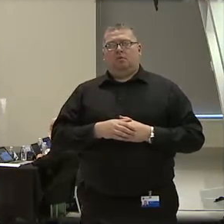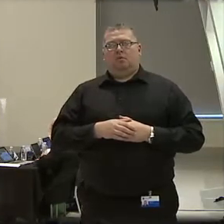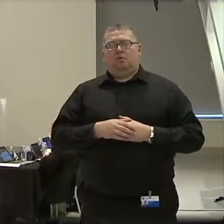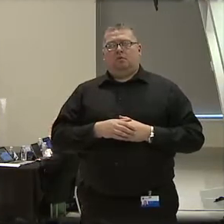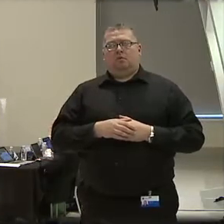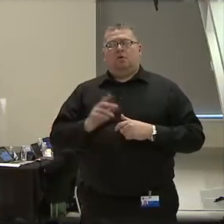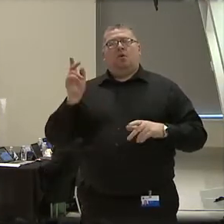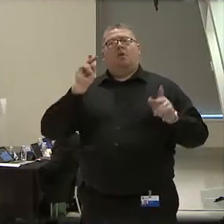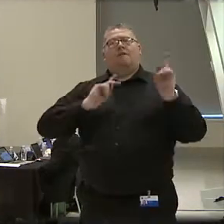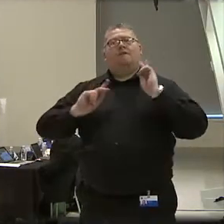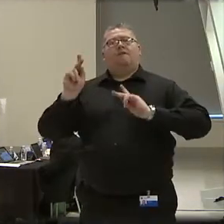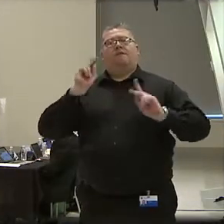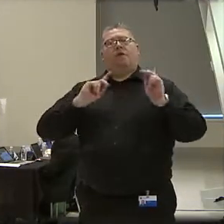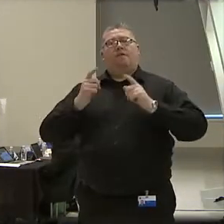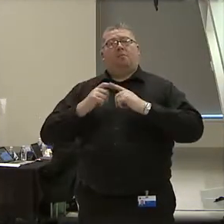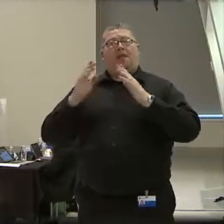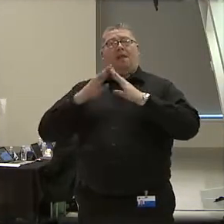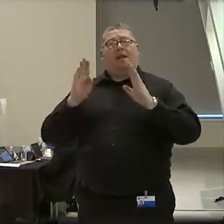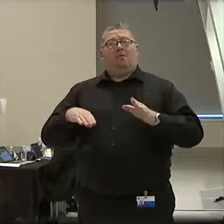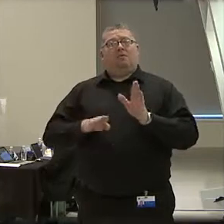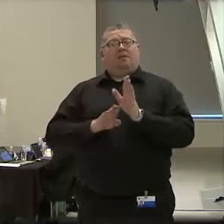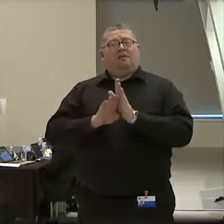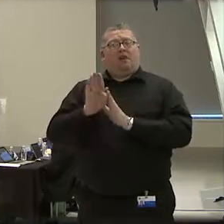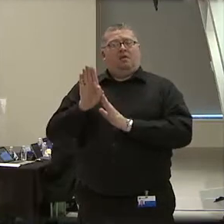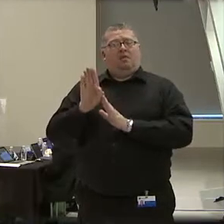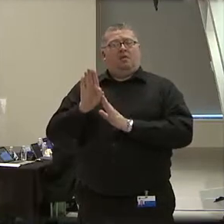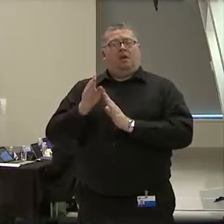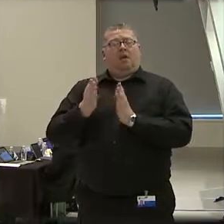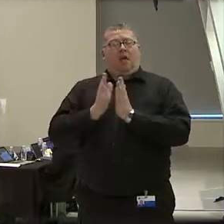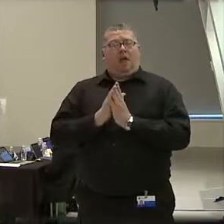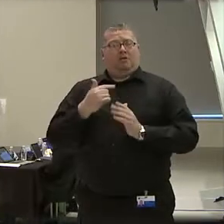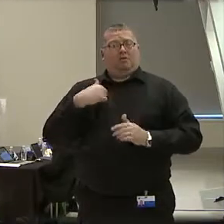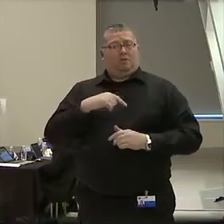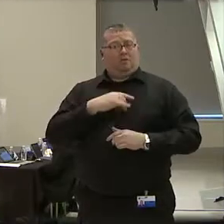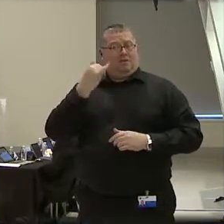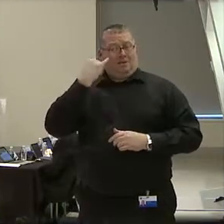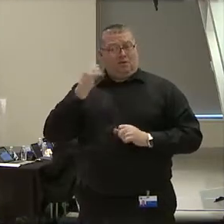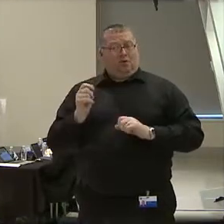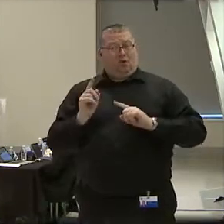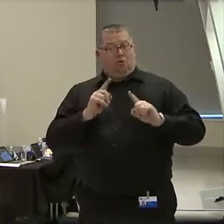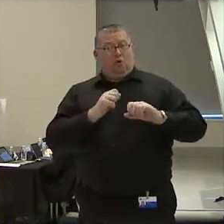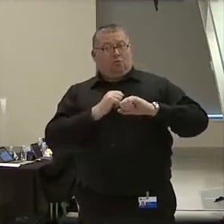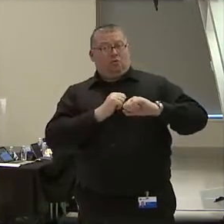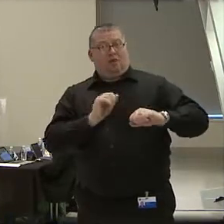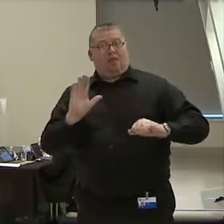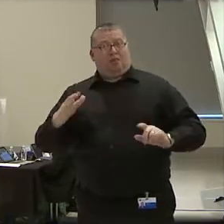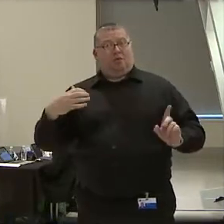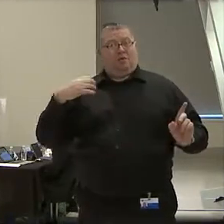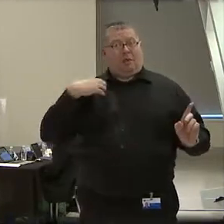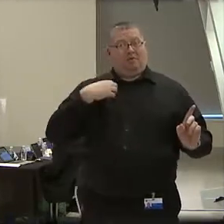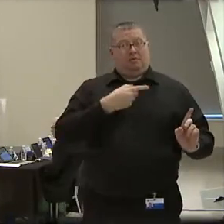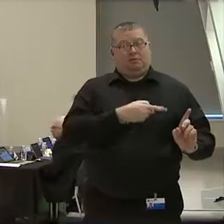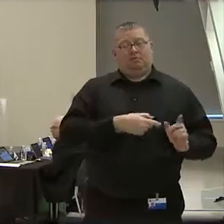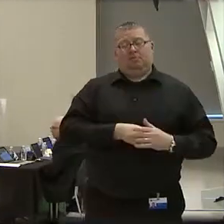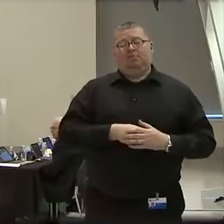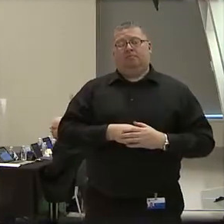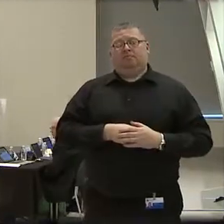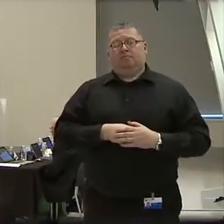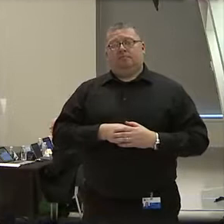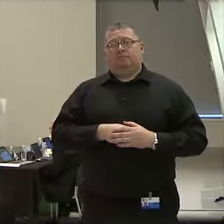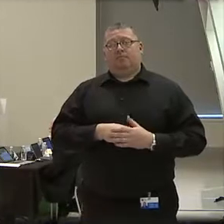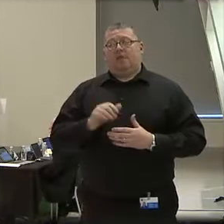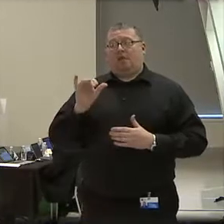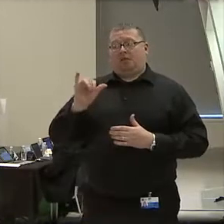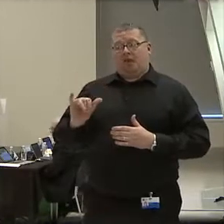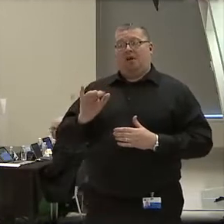The folks from the housing development asked us if they could go protect their captain. And that's